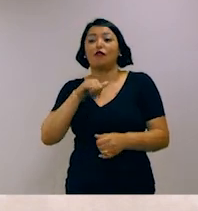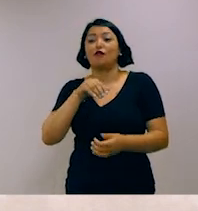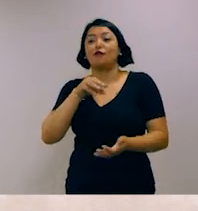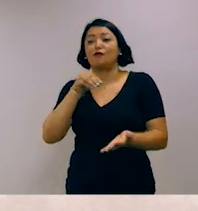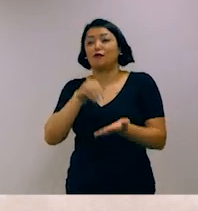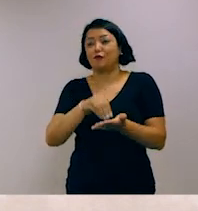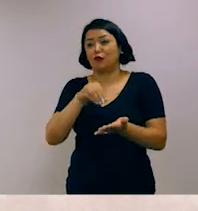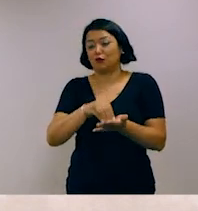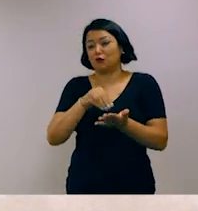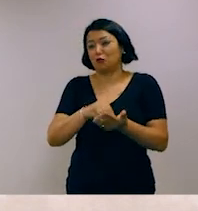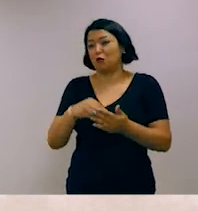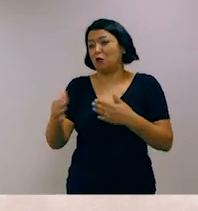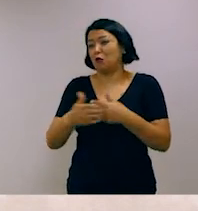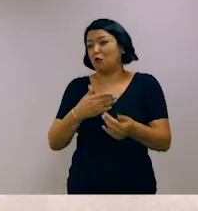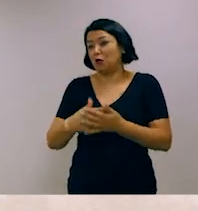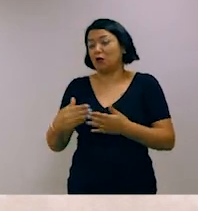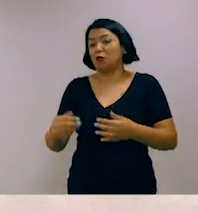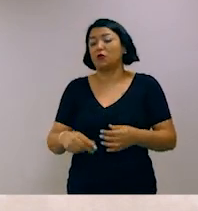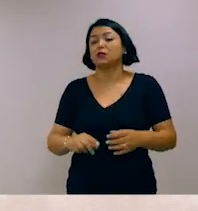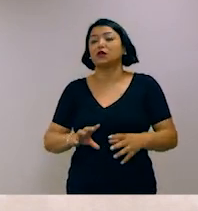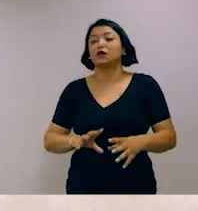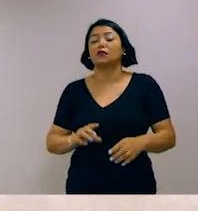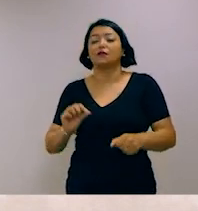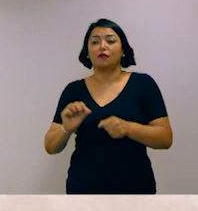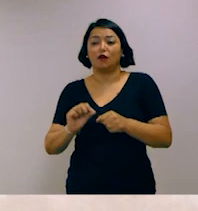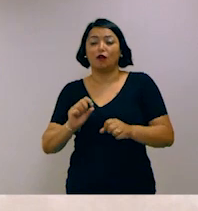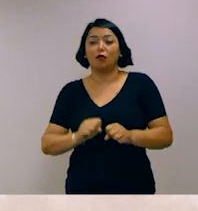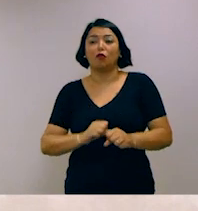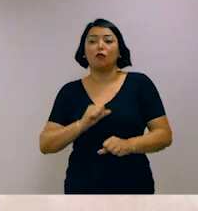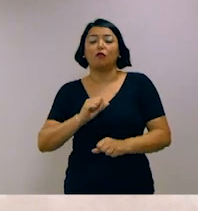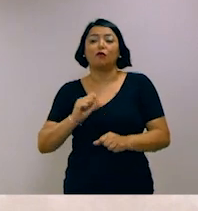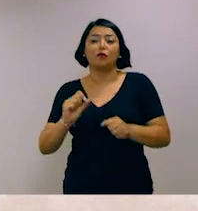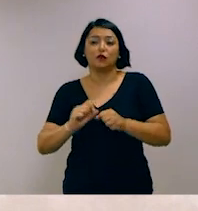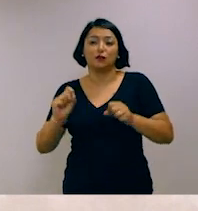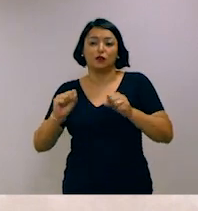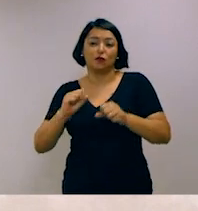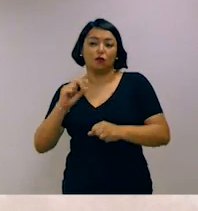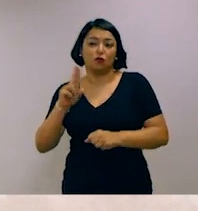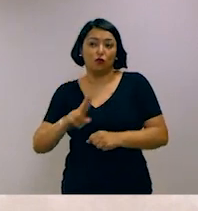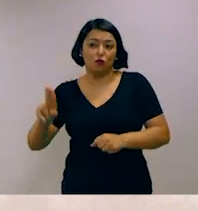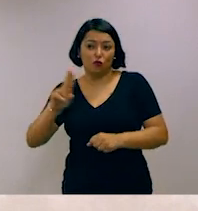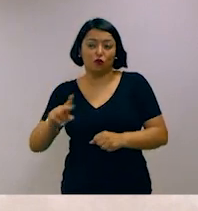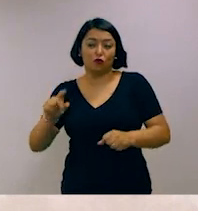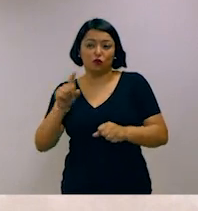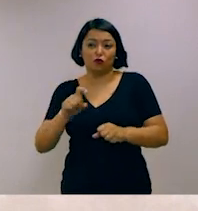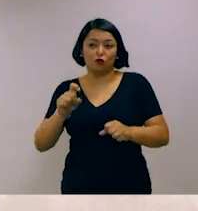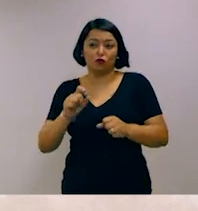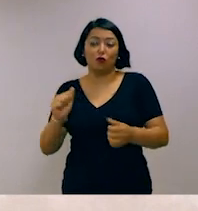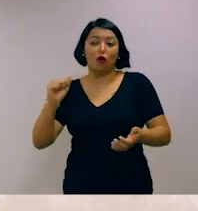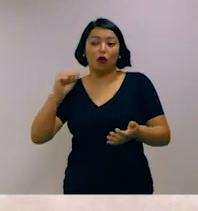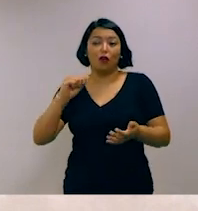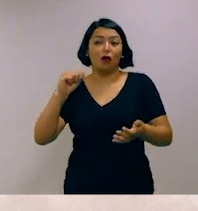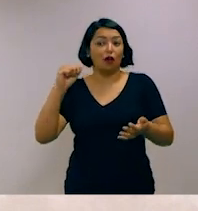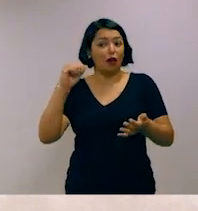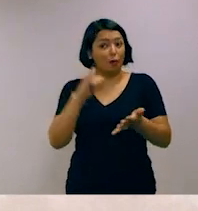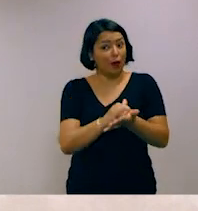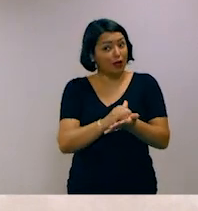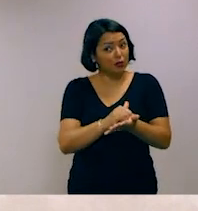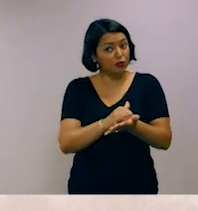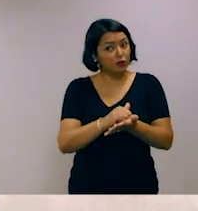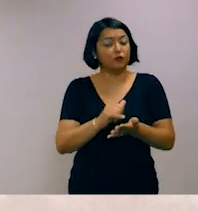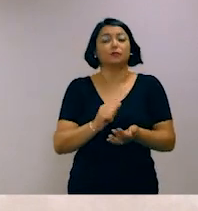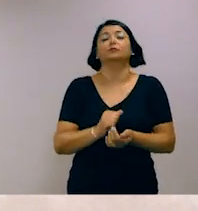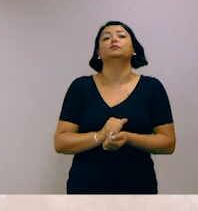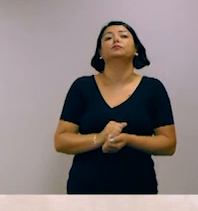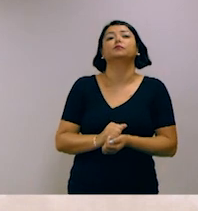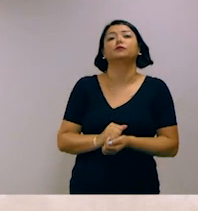the execution was not completed. And so you can determine a certain ruling. And then you can